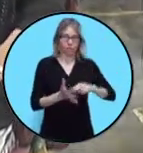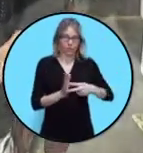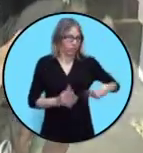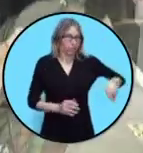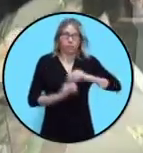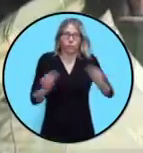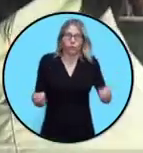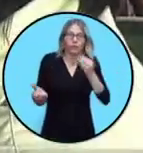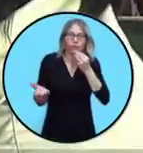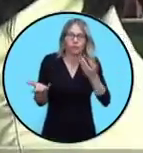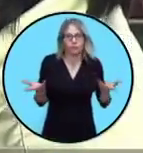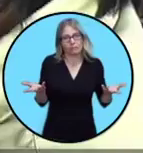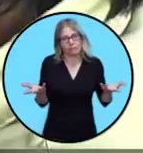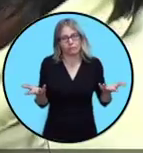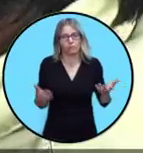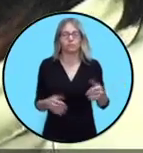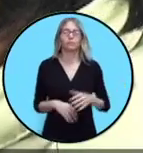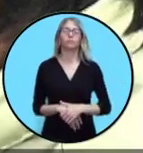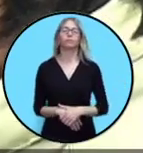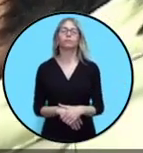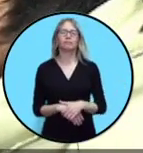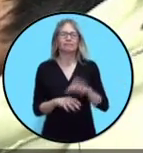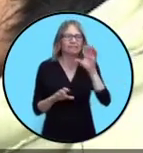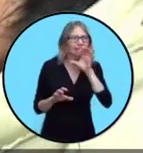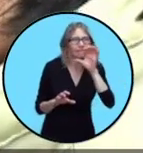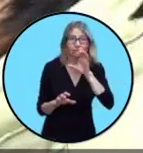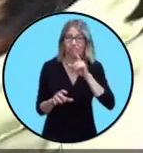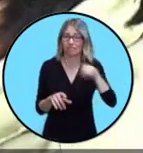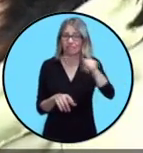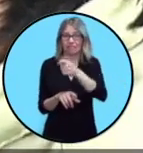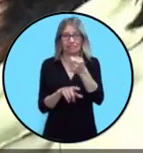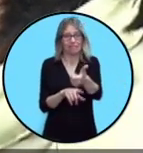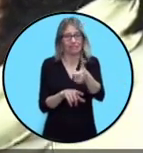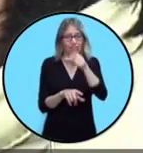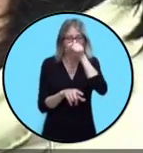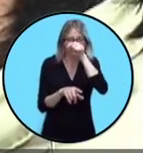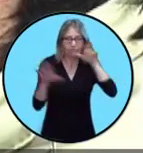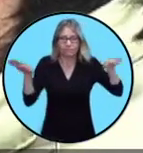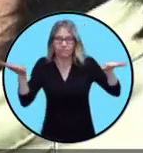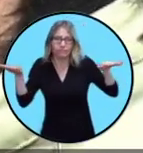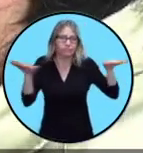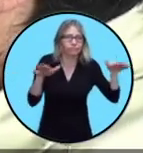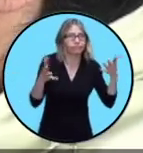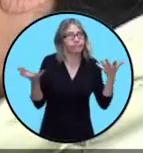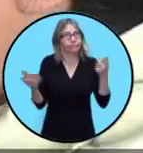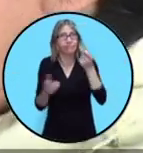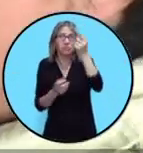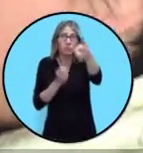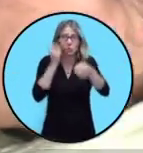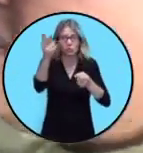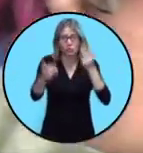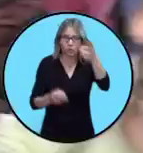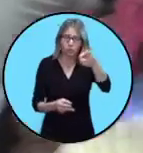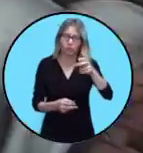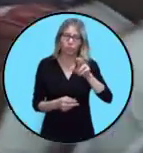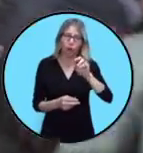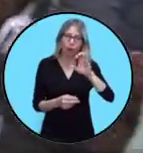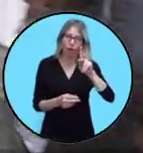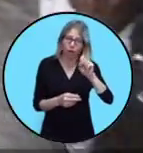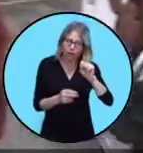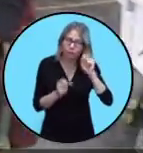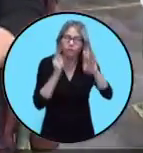eat. Okay. There was quite a few ptarmigans around, but they had to throw rocks at them in order to catch them, and